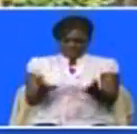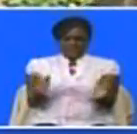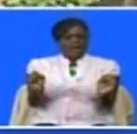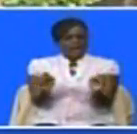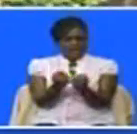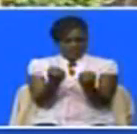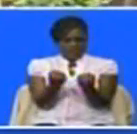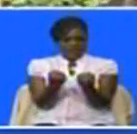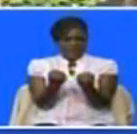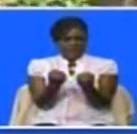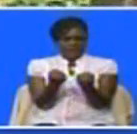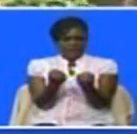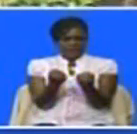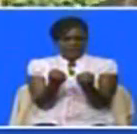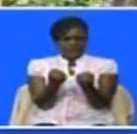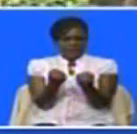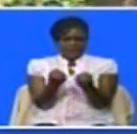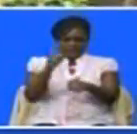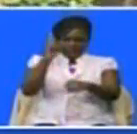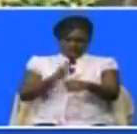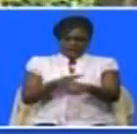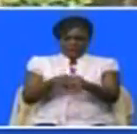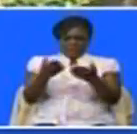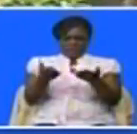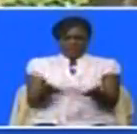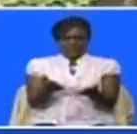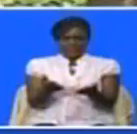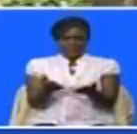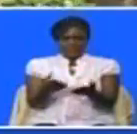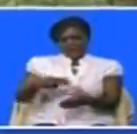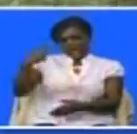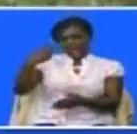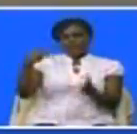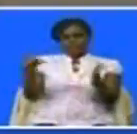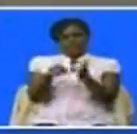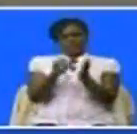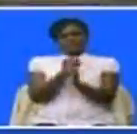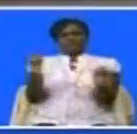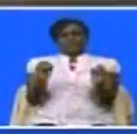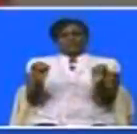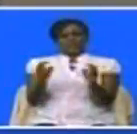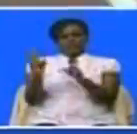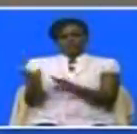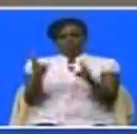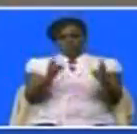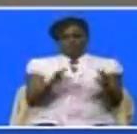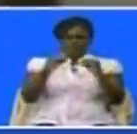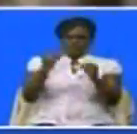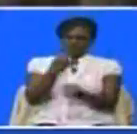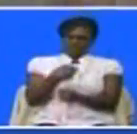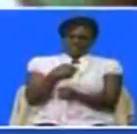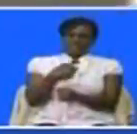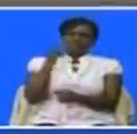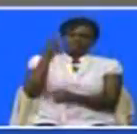is altitude. When it is hills and low altitude there is no problem. Due to its nature, some coaches feel that in